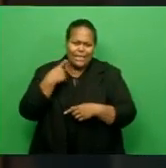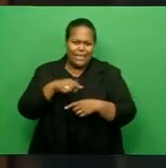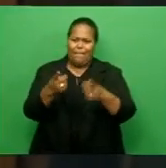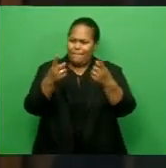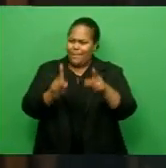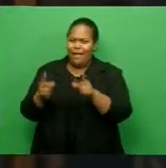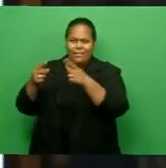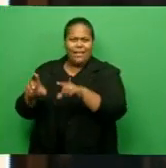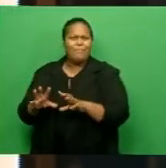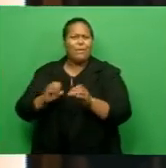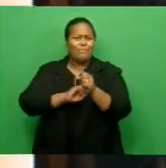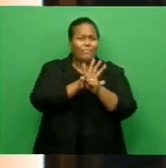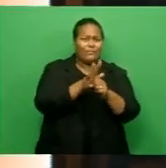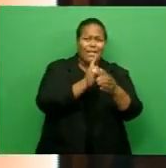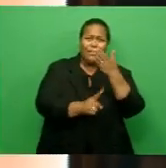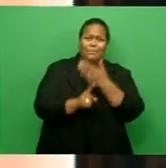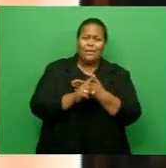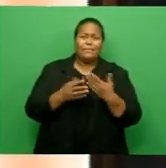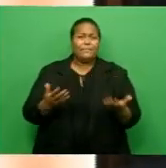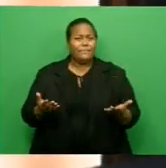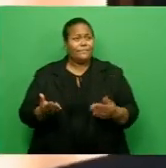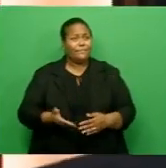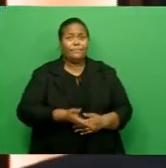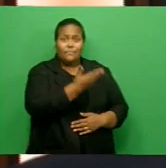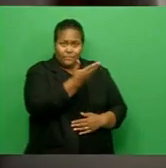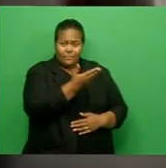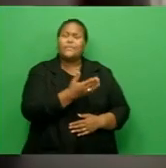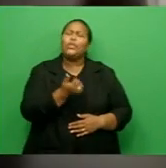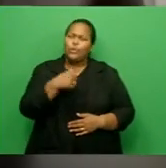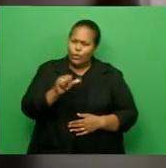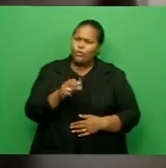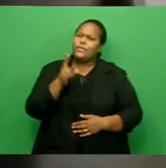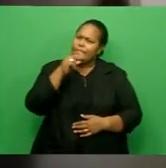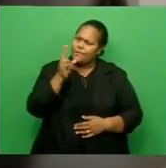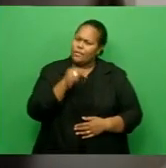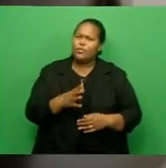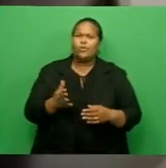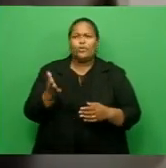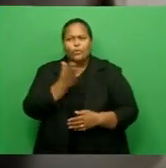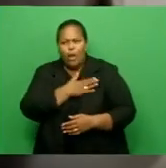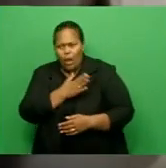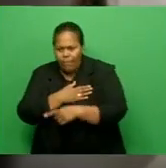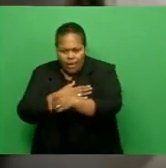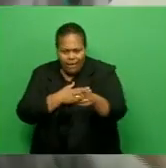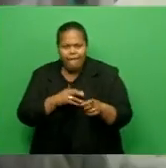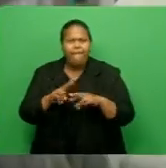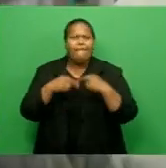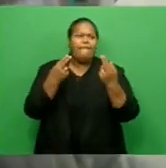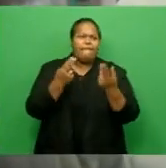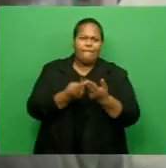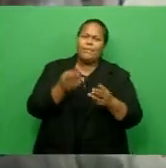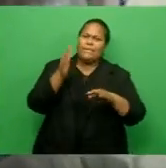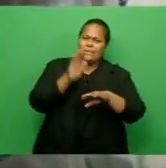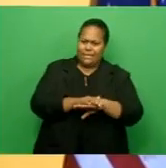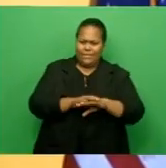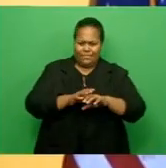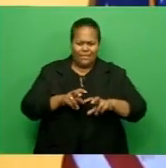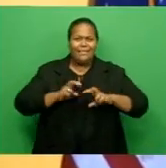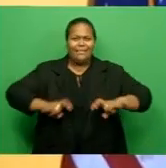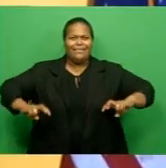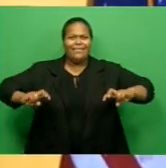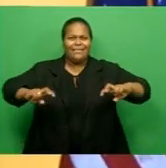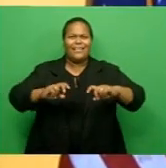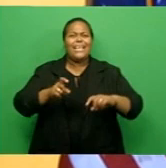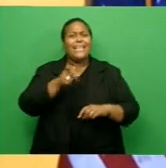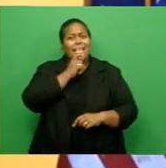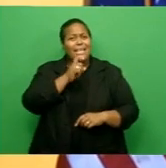The president-elect using his speech to empathize with families sitting down at dinner tables this Thanksgiving filled with grief. For